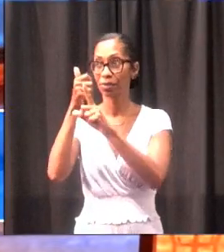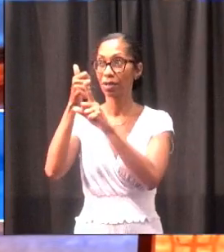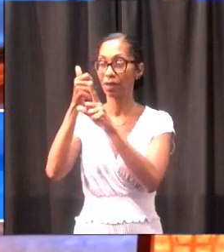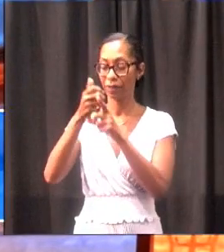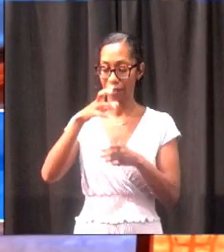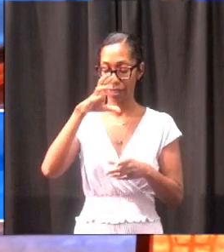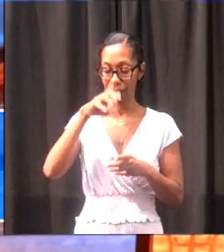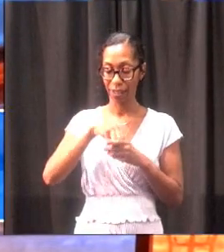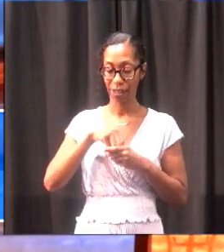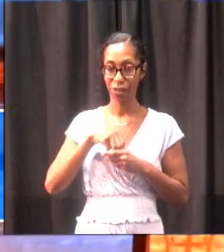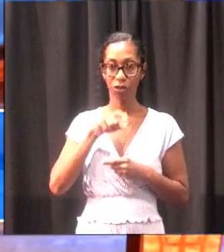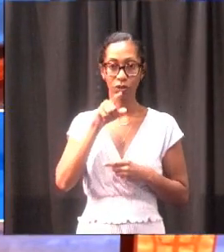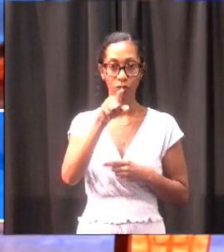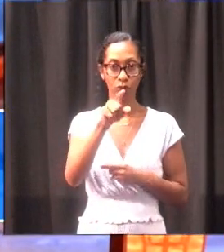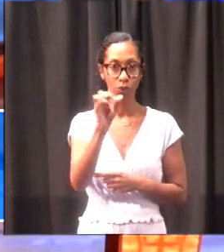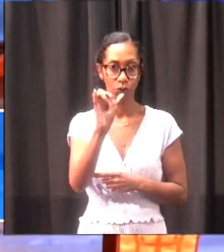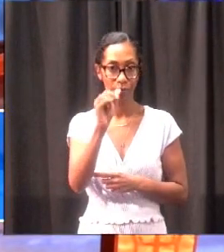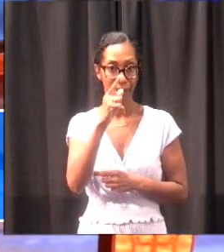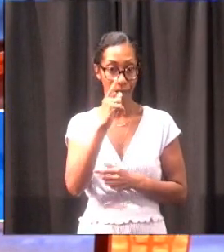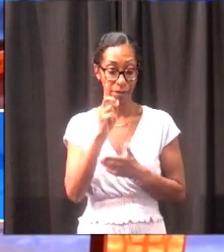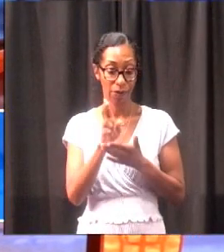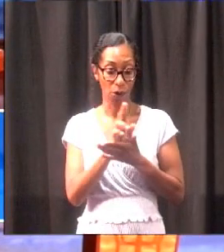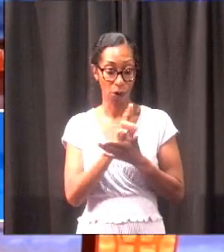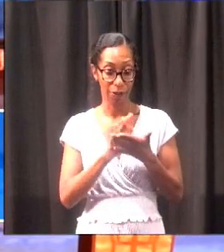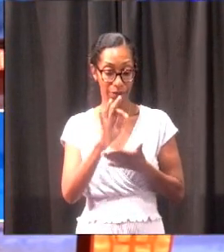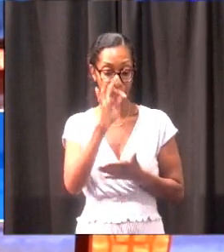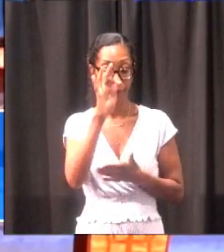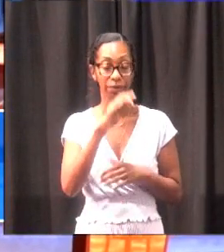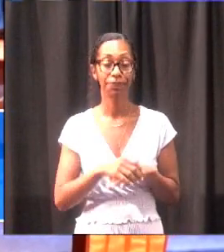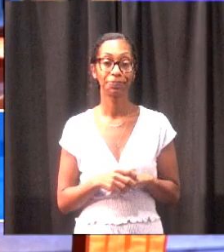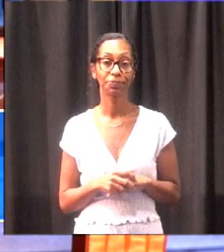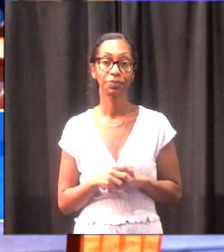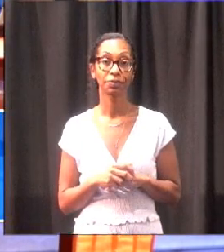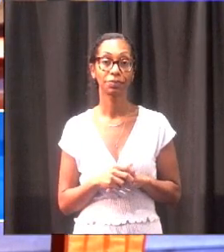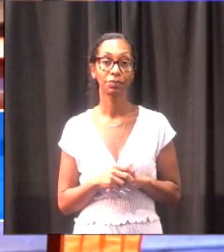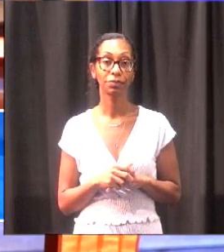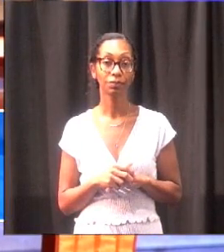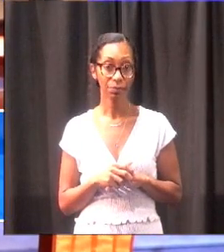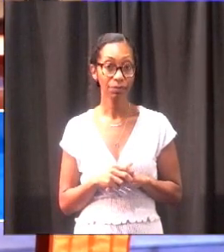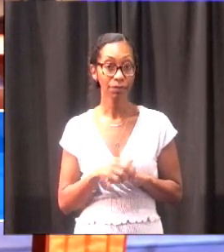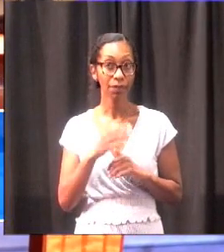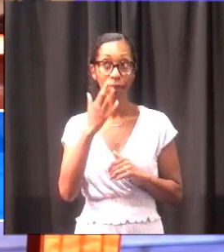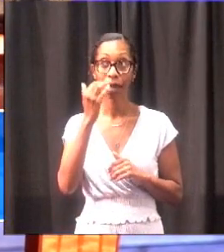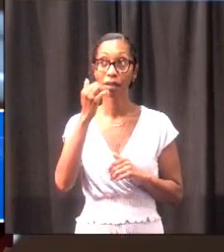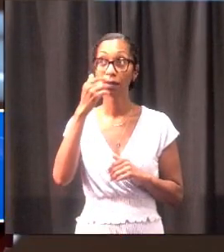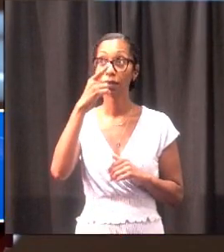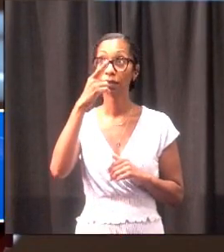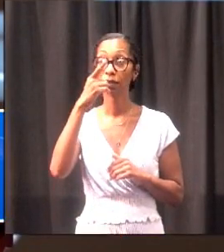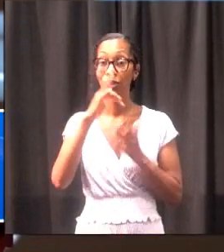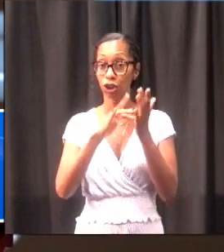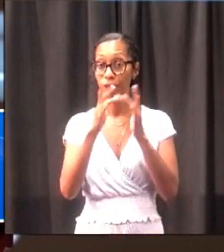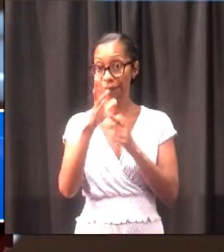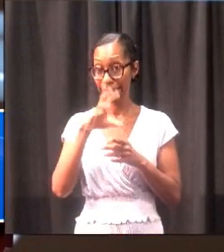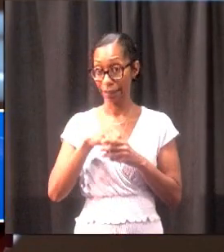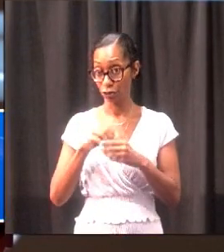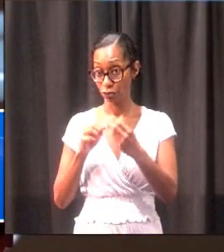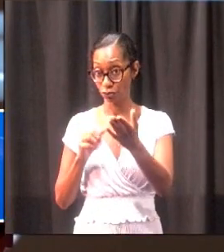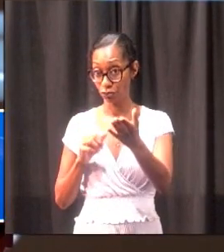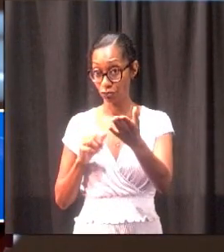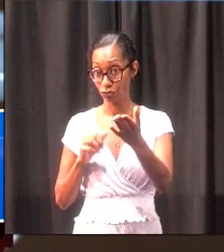Spirit. And because he is in us, listen, we can do